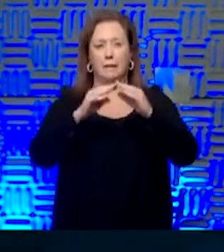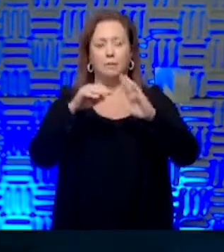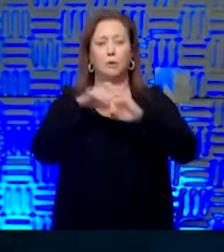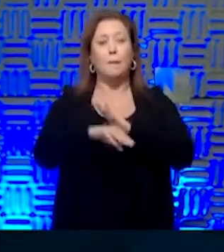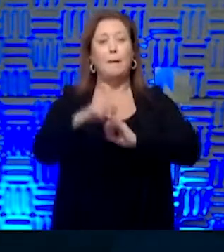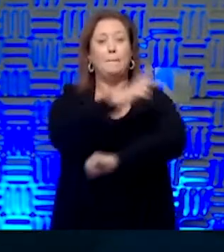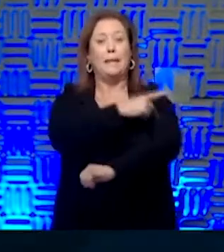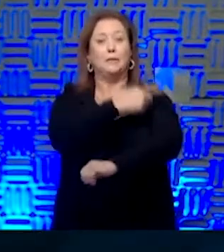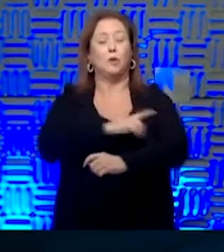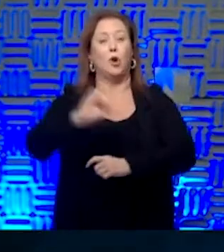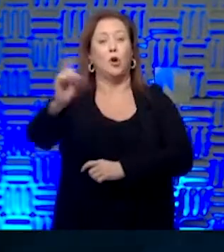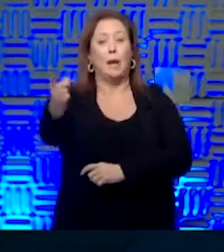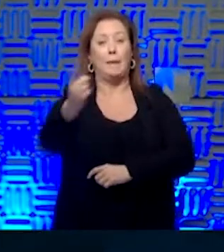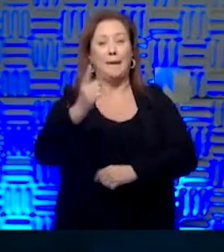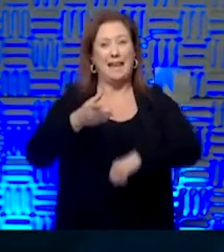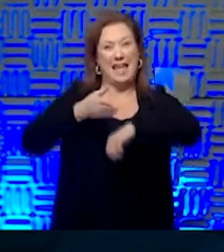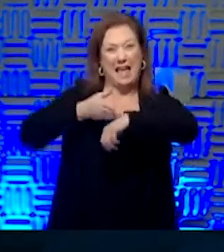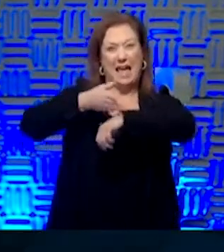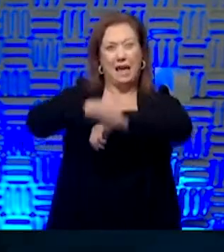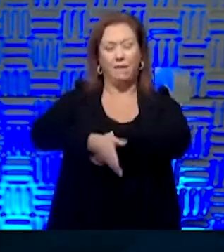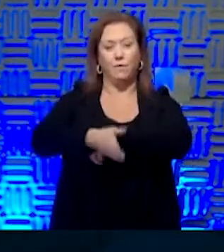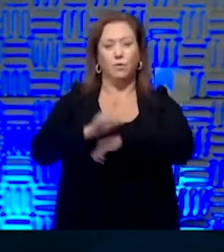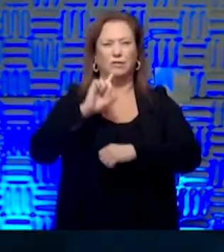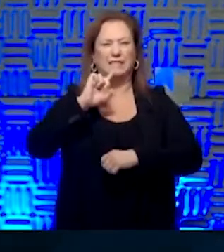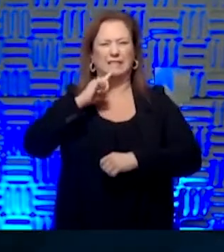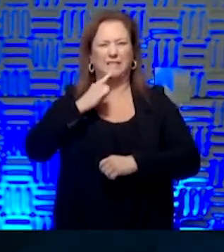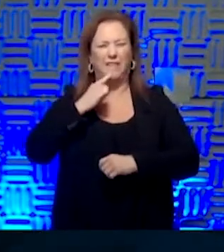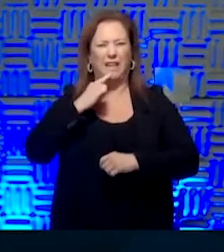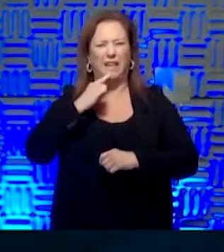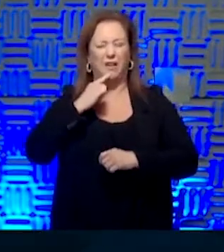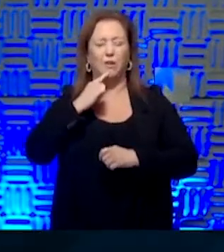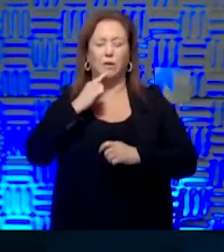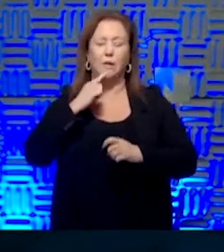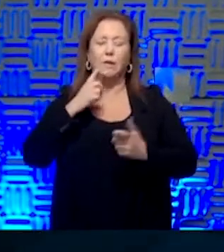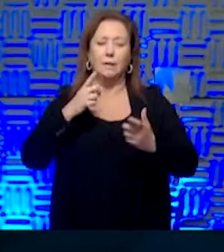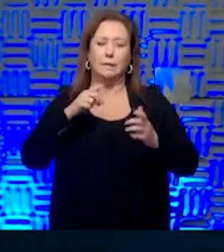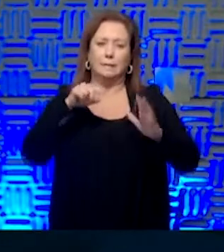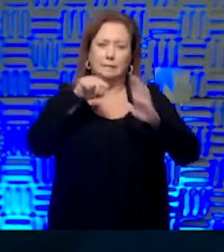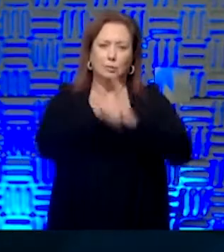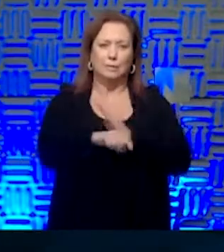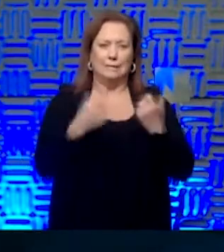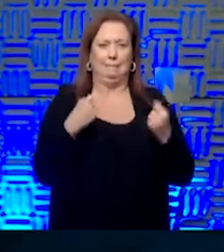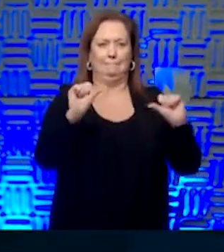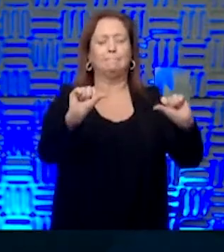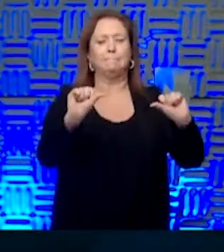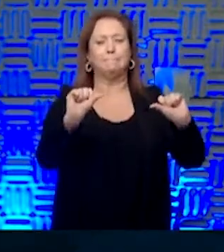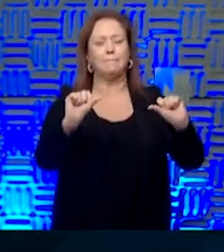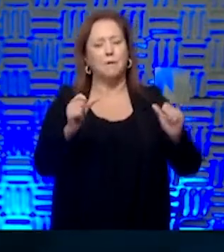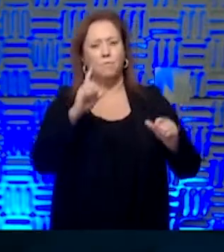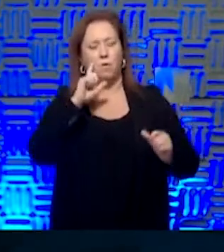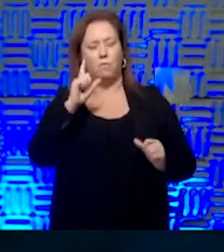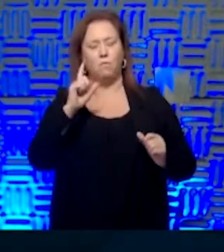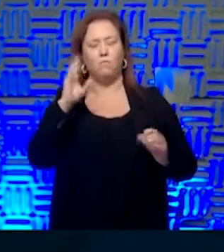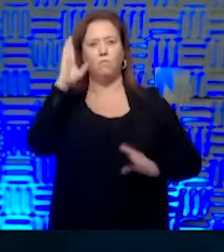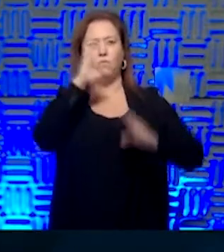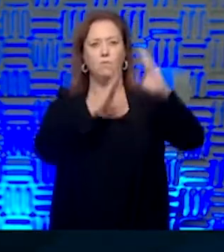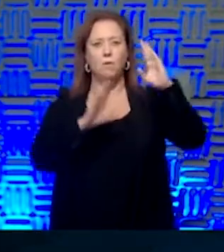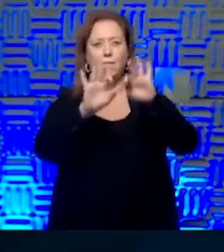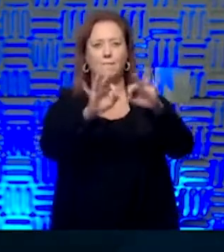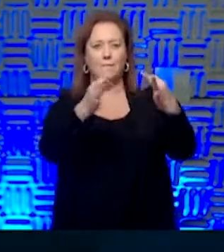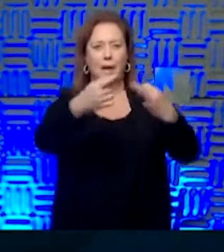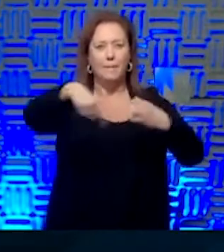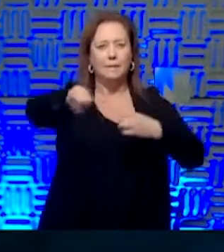patients are coming in after very severe near-lethal suicide attempts, and I'm very worried that there are families out there